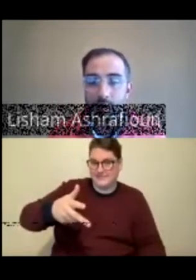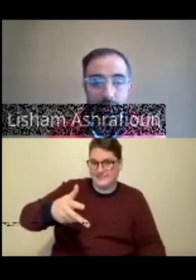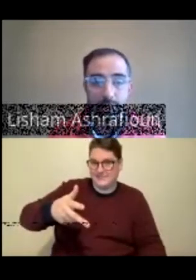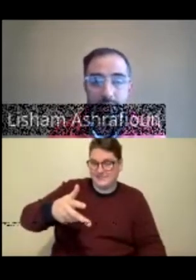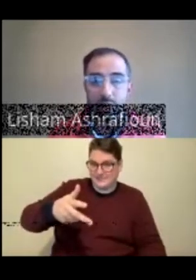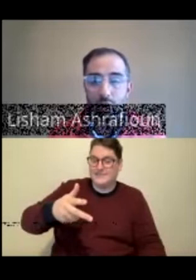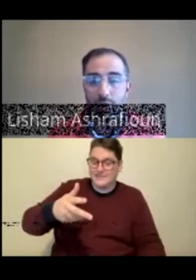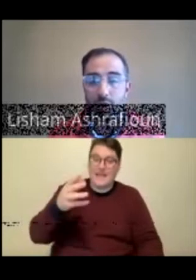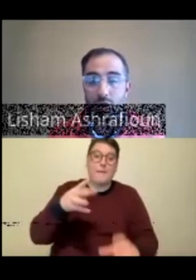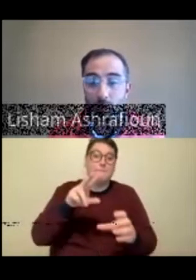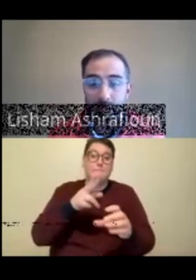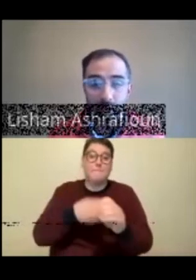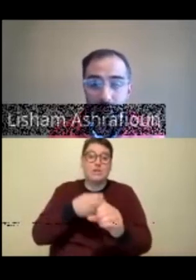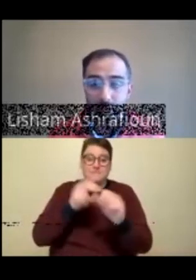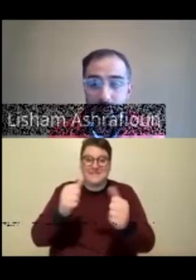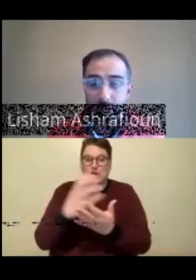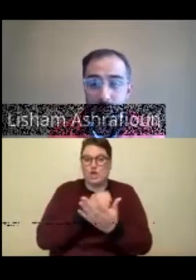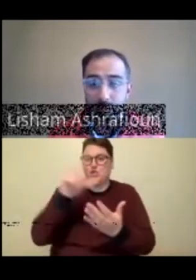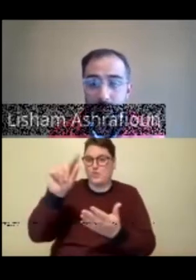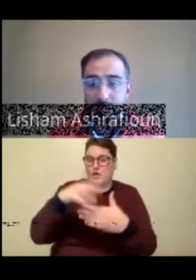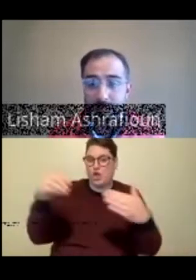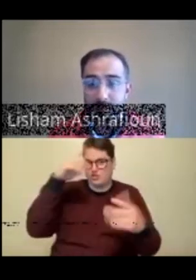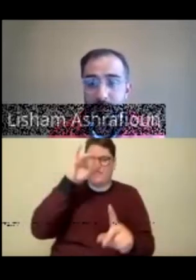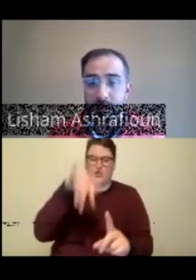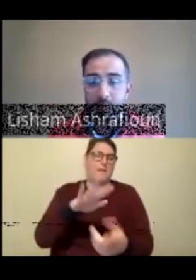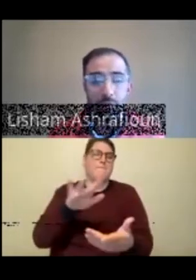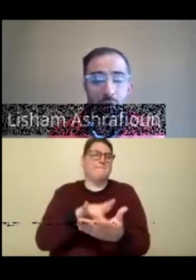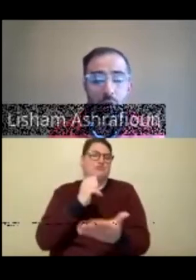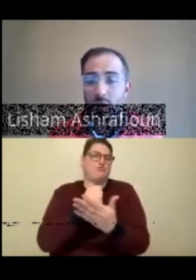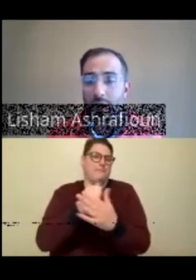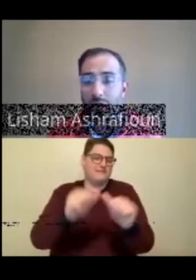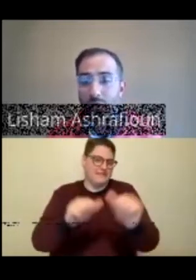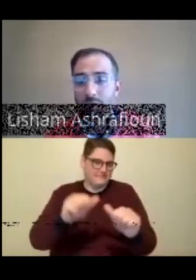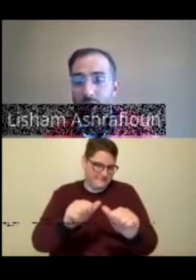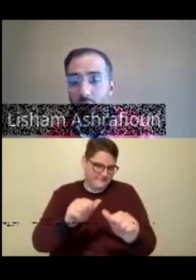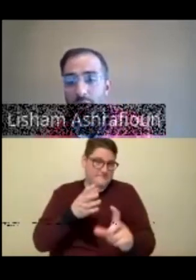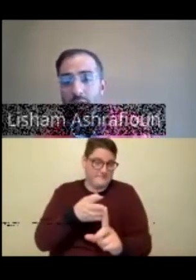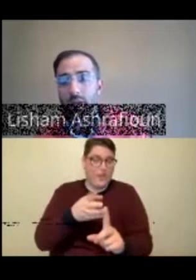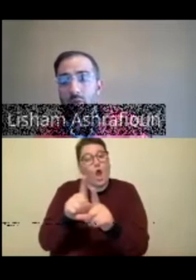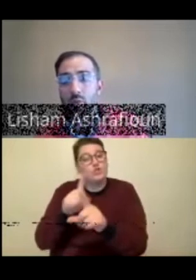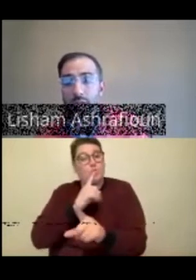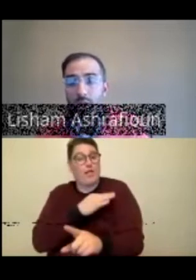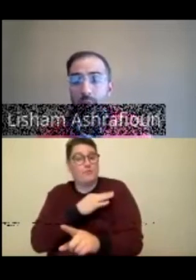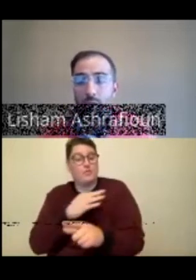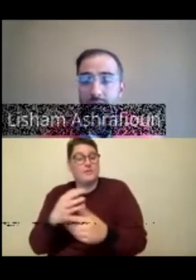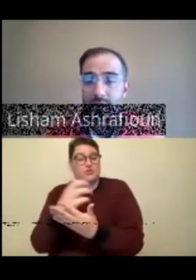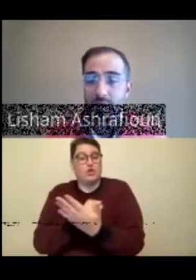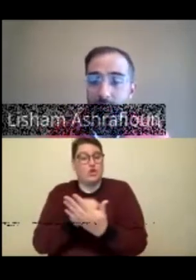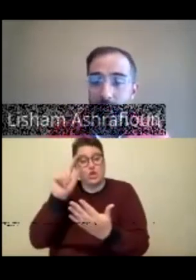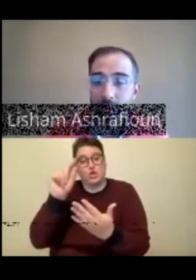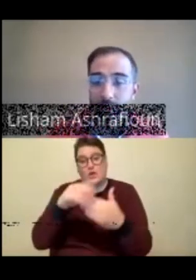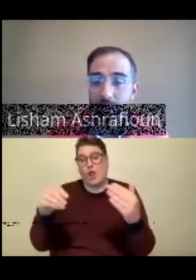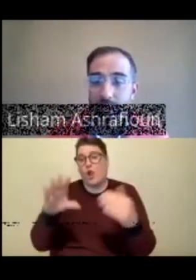And participants can earn $20 for this mid-treatment assessment, but they're also eligible to earn a $20 bonus if